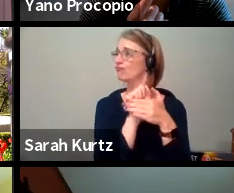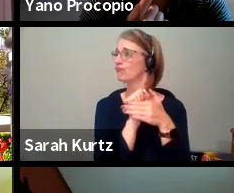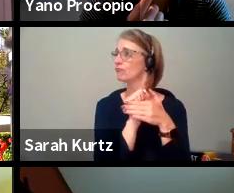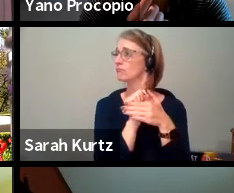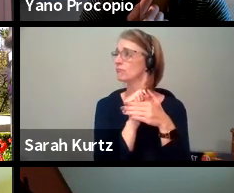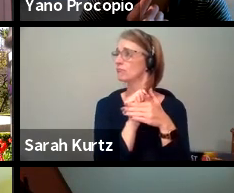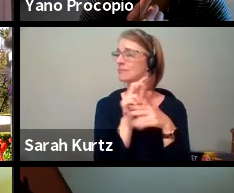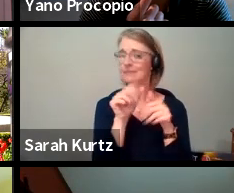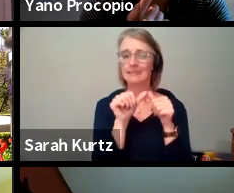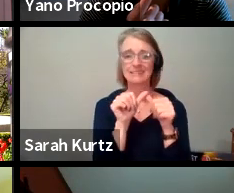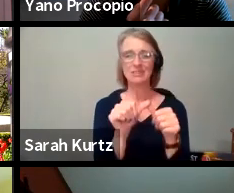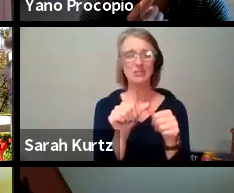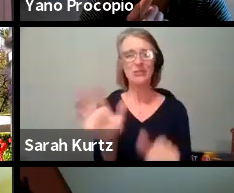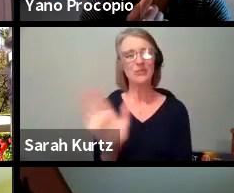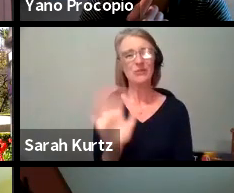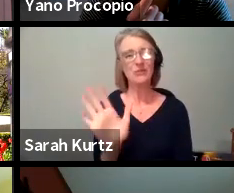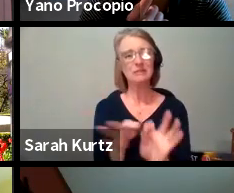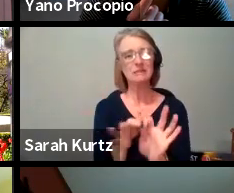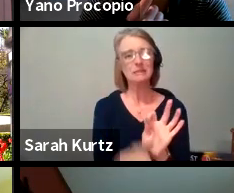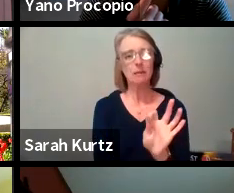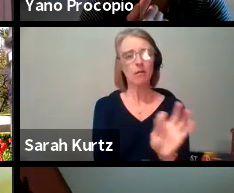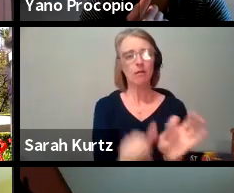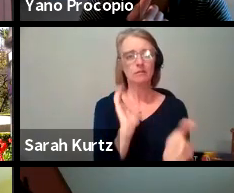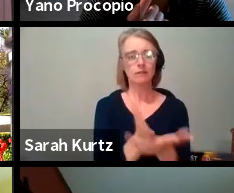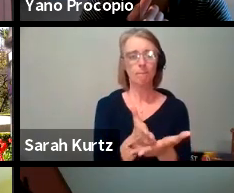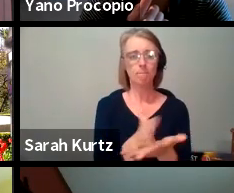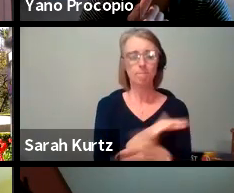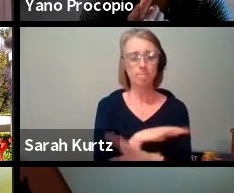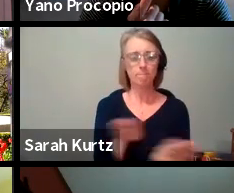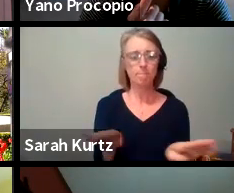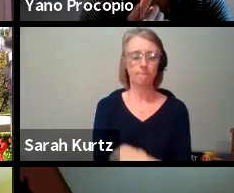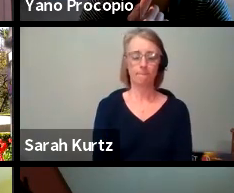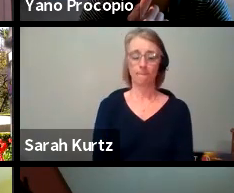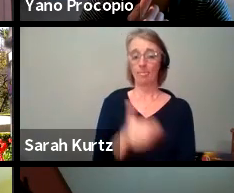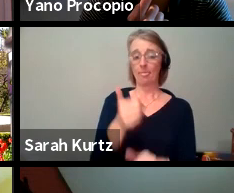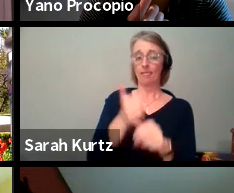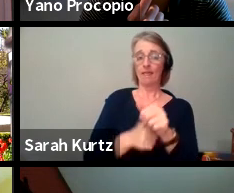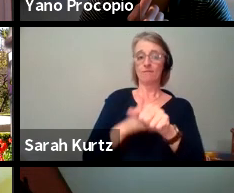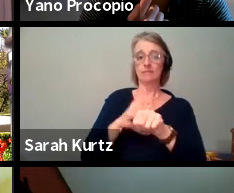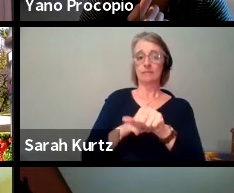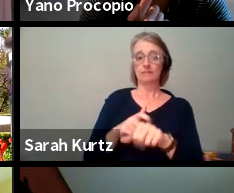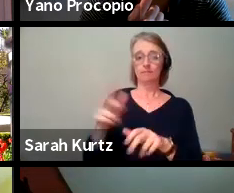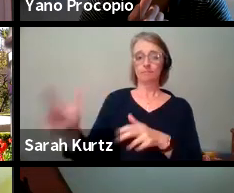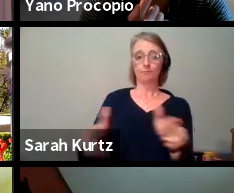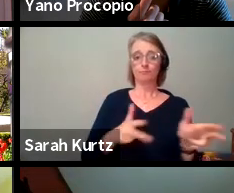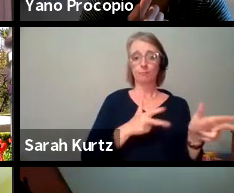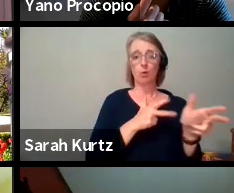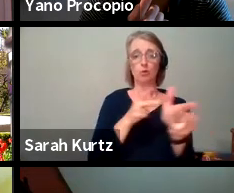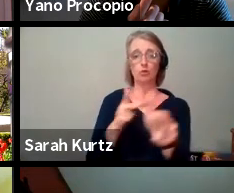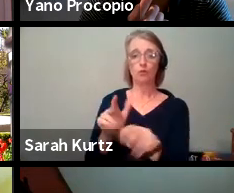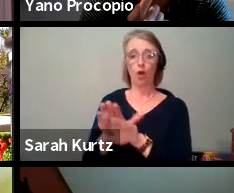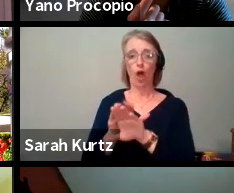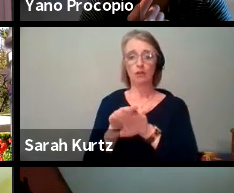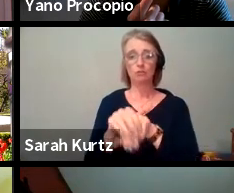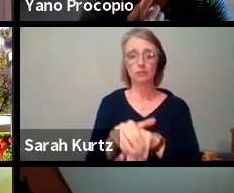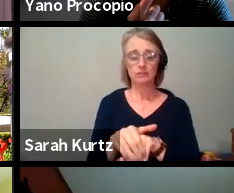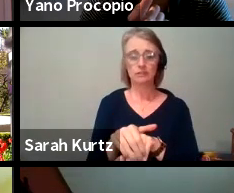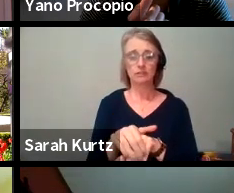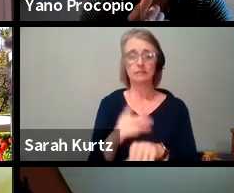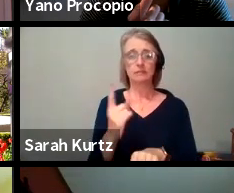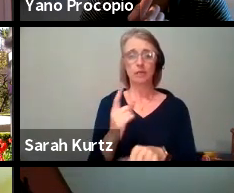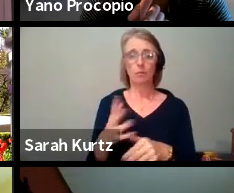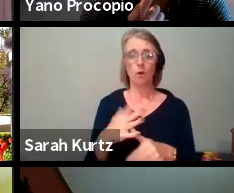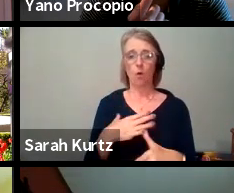continue. It's very simple. Every time that I have been pulled over, ostracized, there was someone white that was